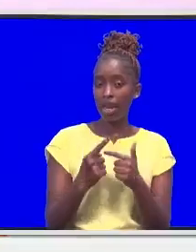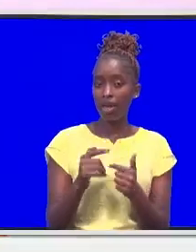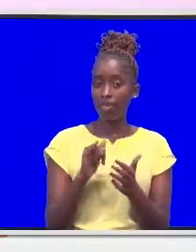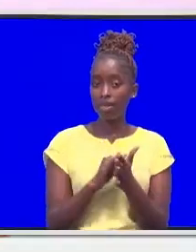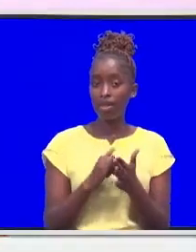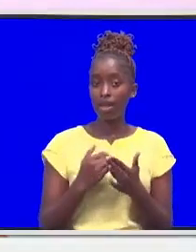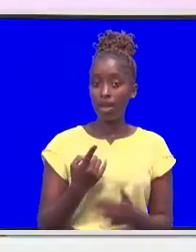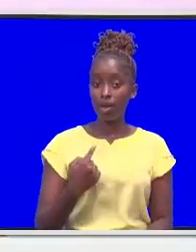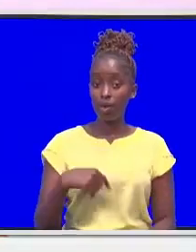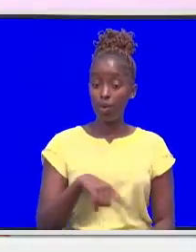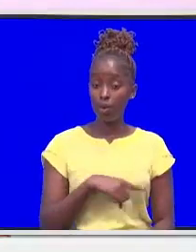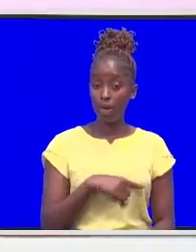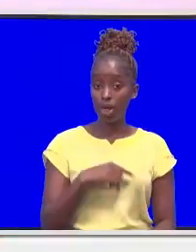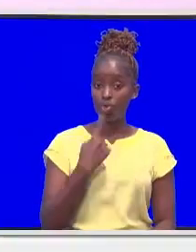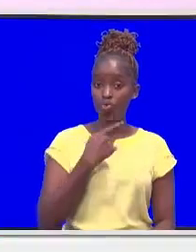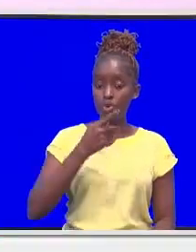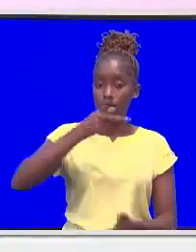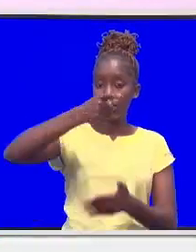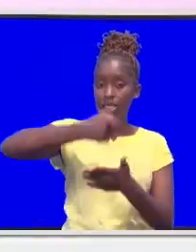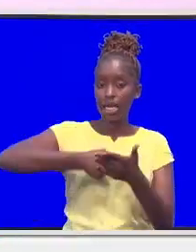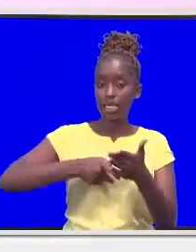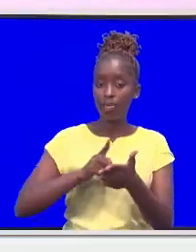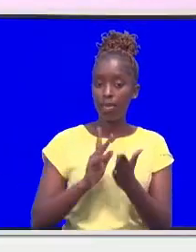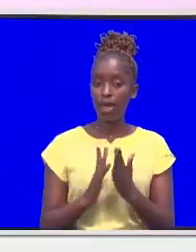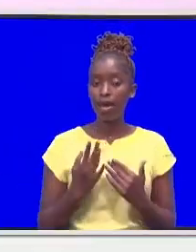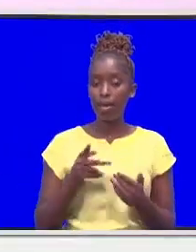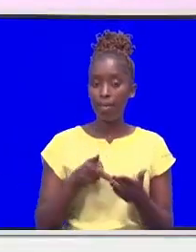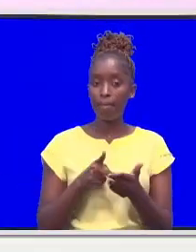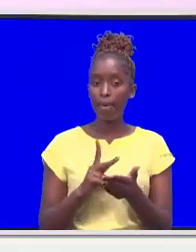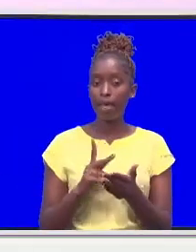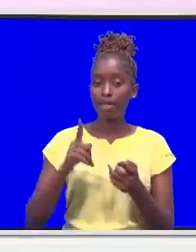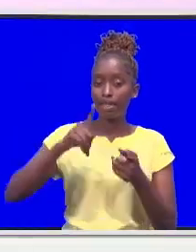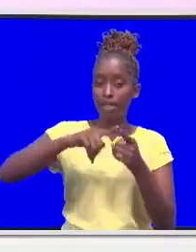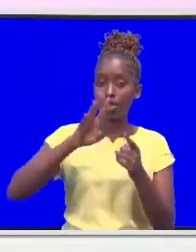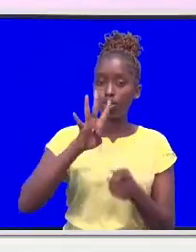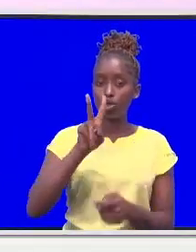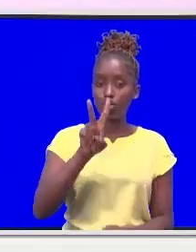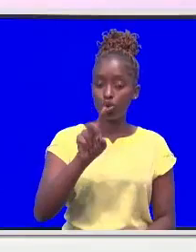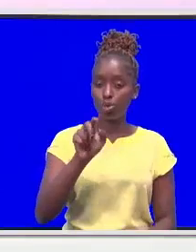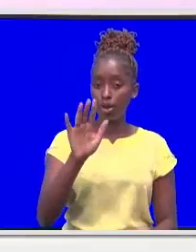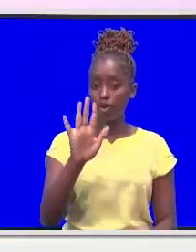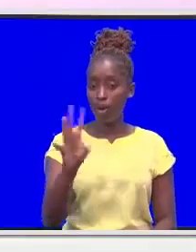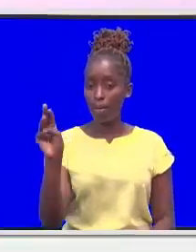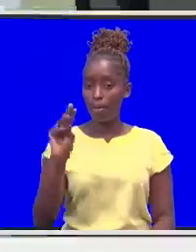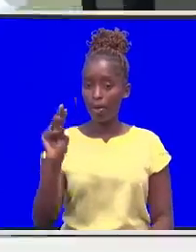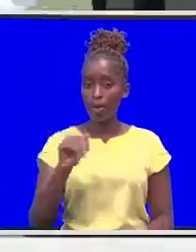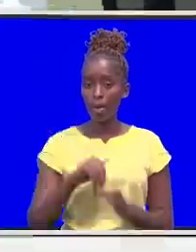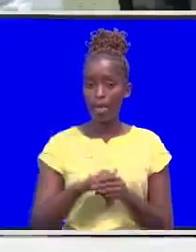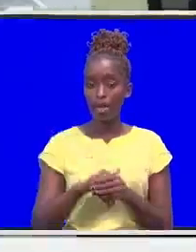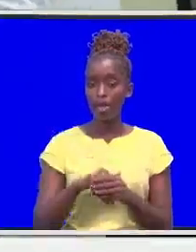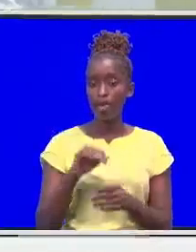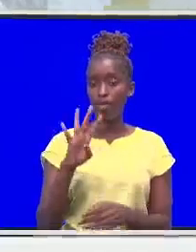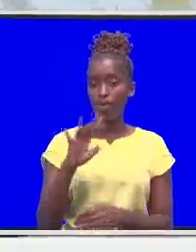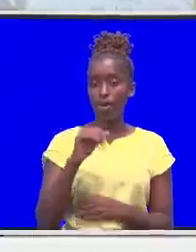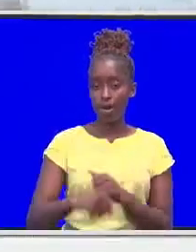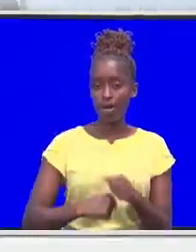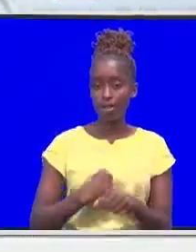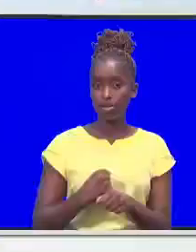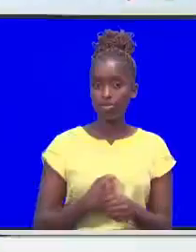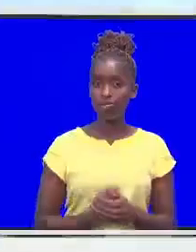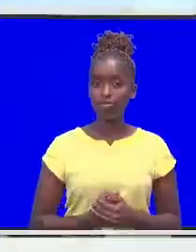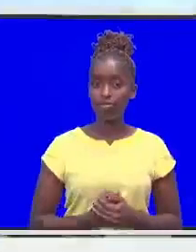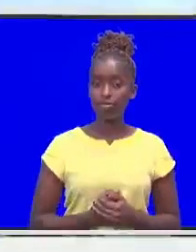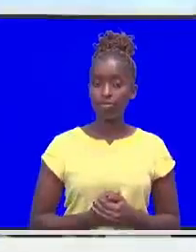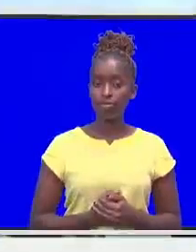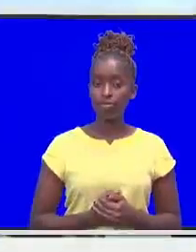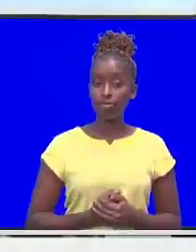I, the taxpayers, will pay up to 2.5 billion shillings in 4 years. Taxpayers might be needed to cough